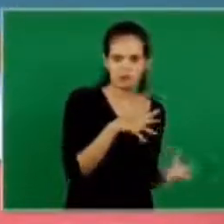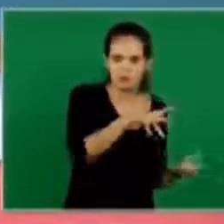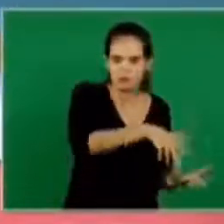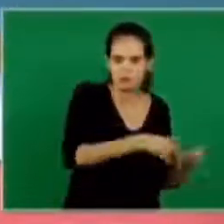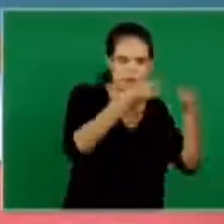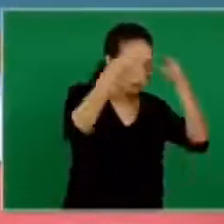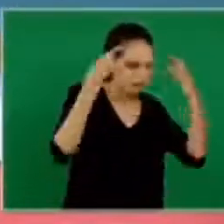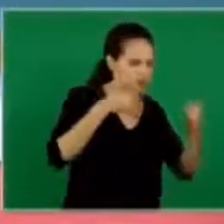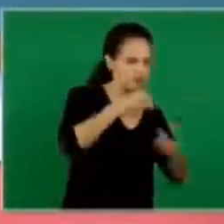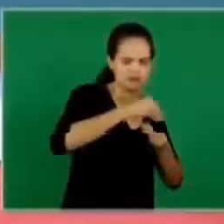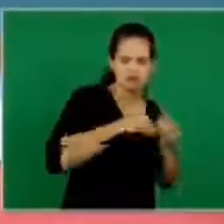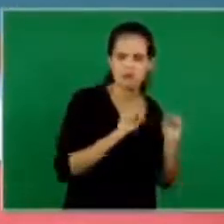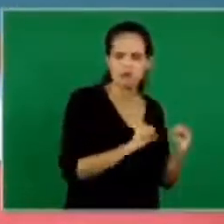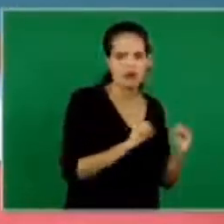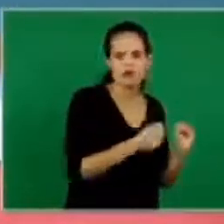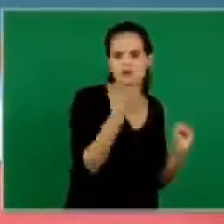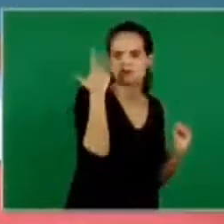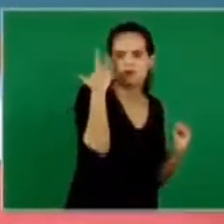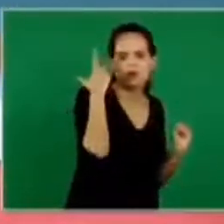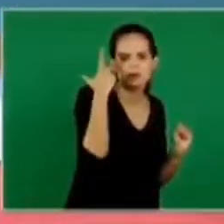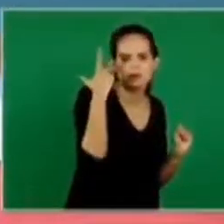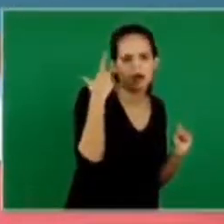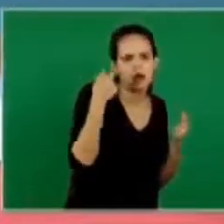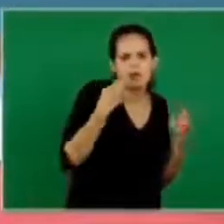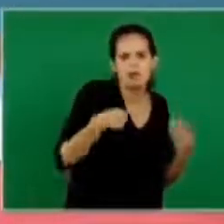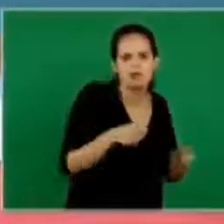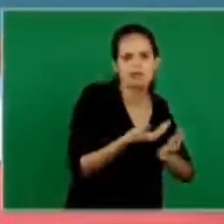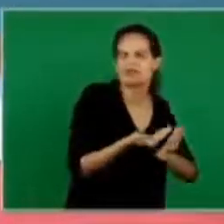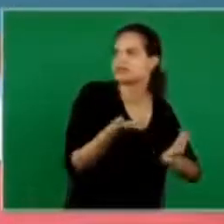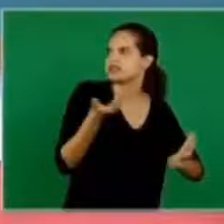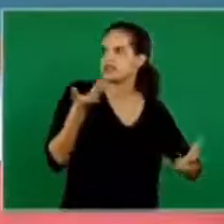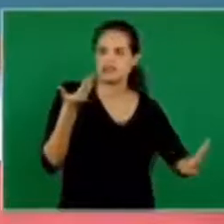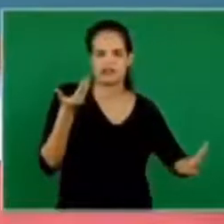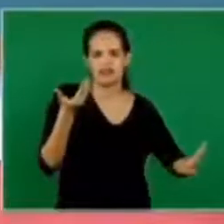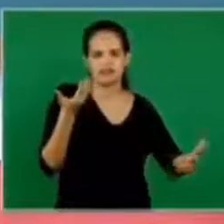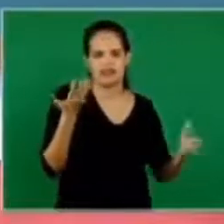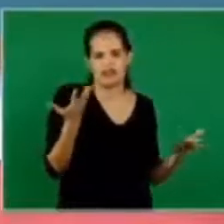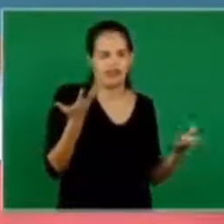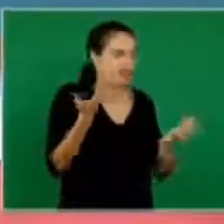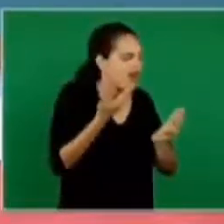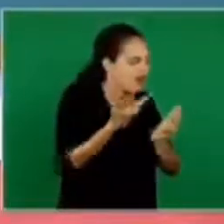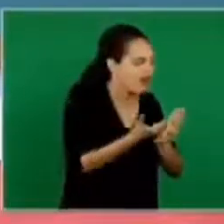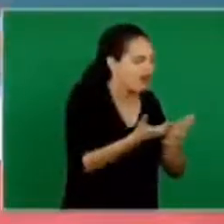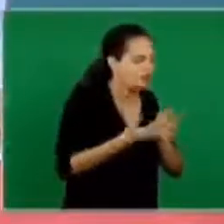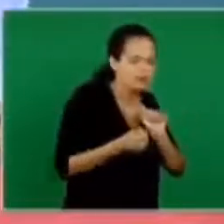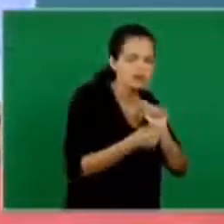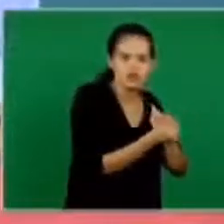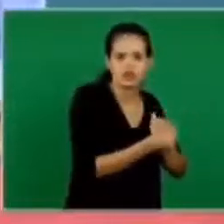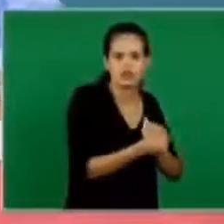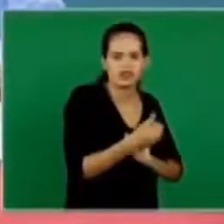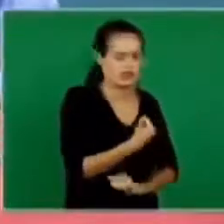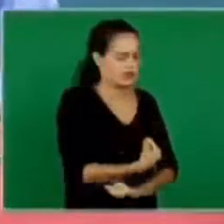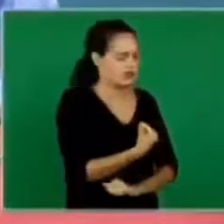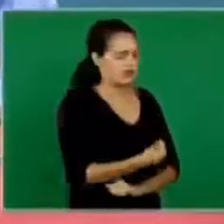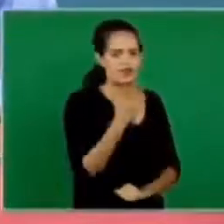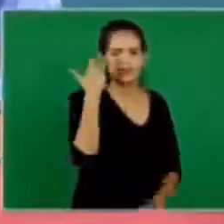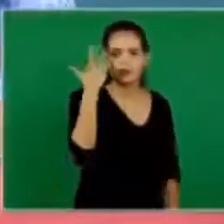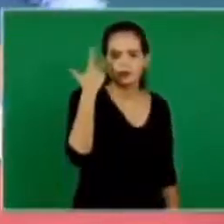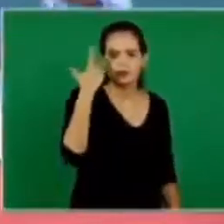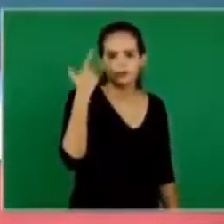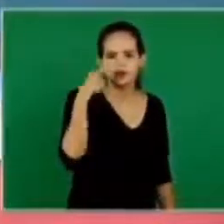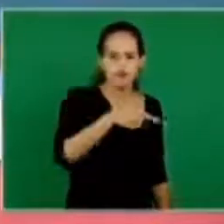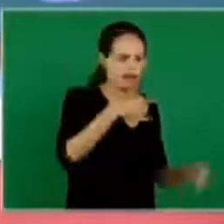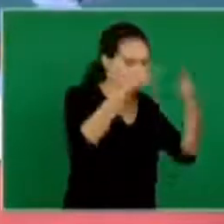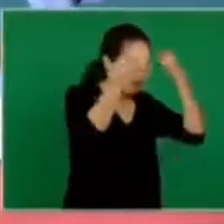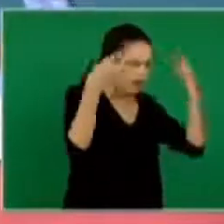to suffering the cross of the pains of crucifixion. You, my youth, you don't need to die to the